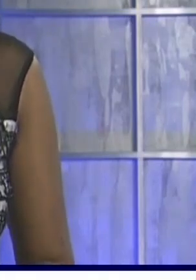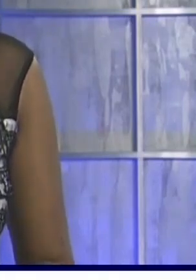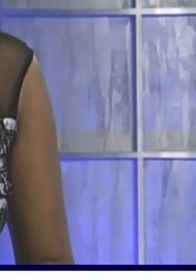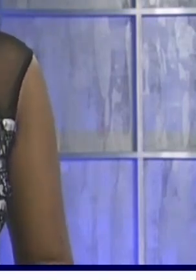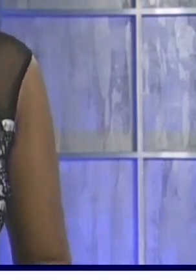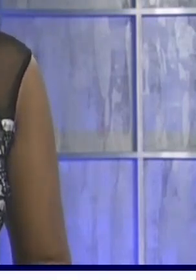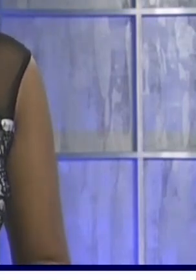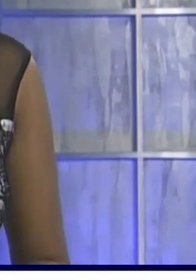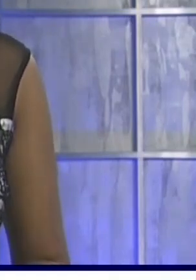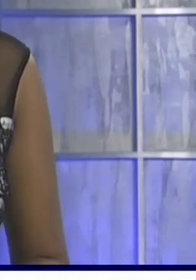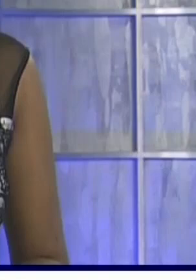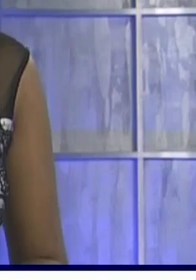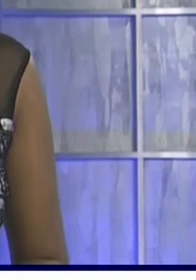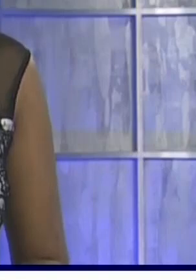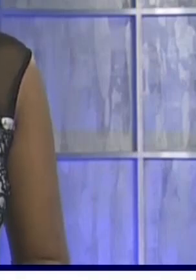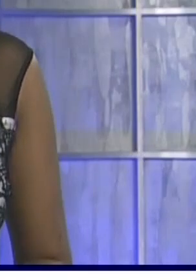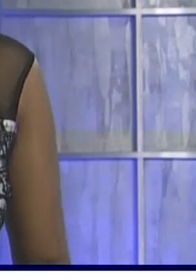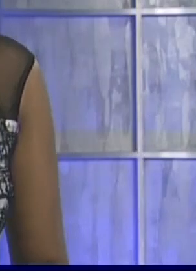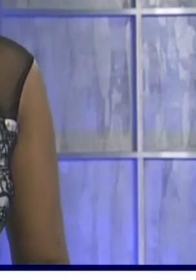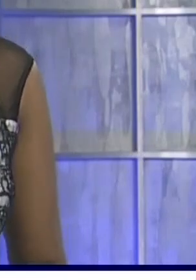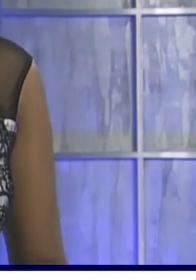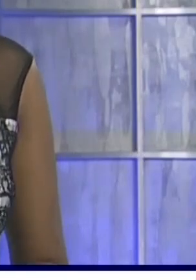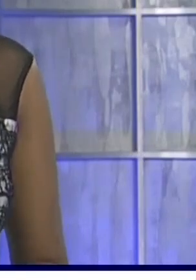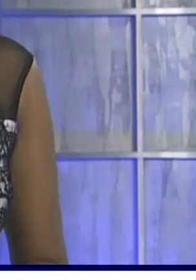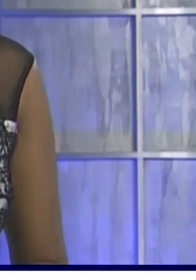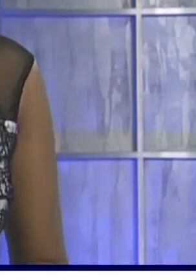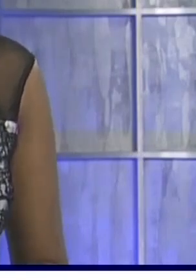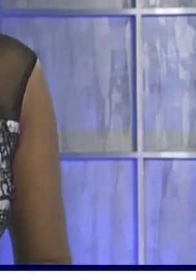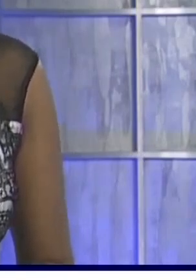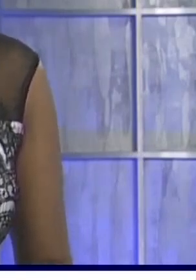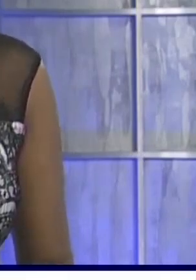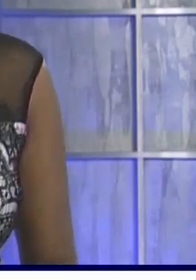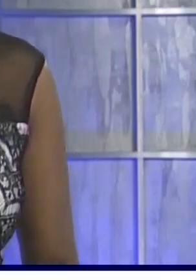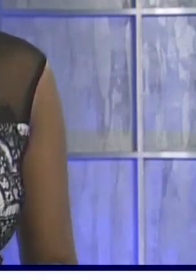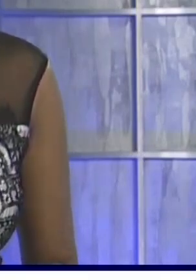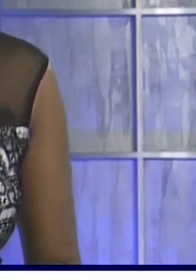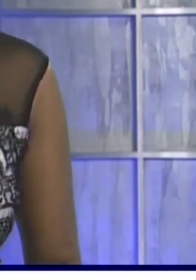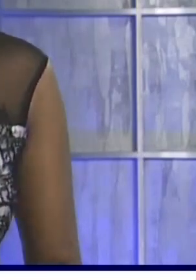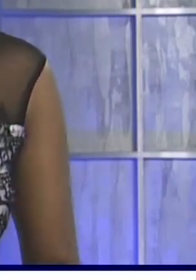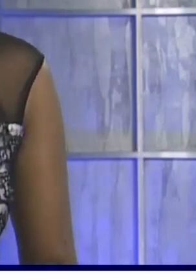most exciting match so far for CWC 2019.